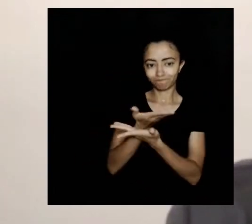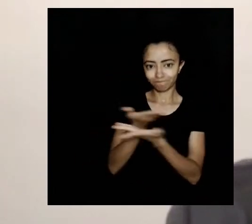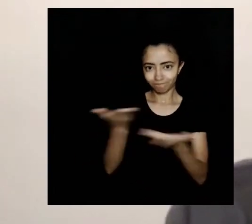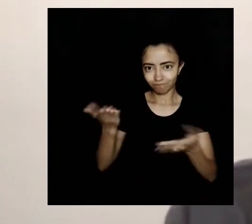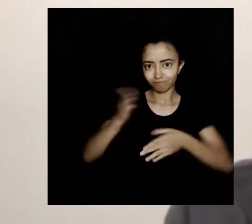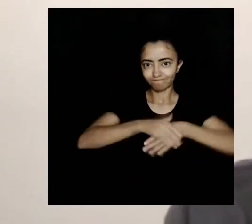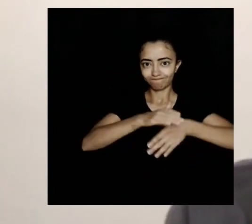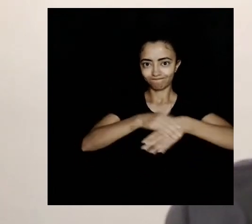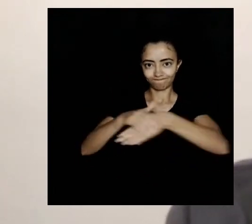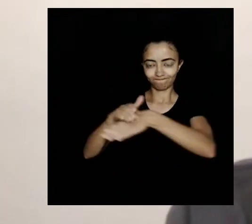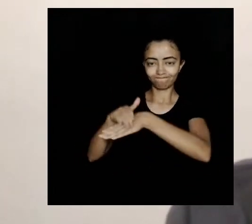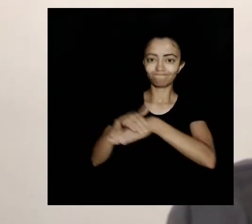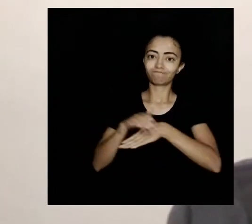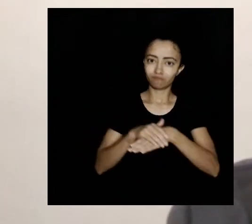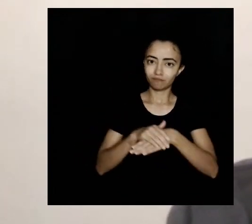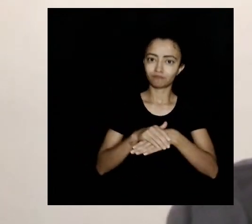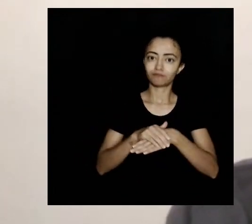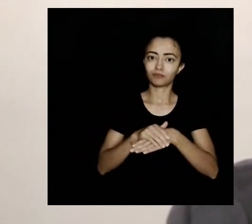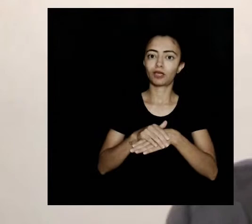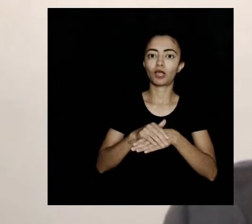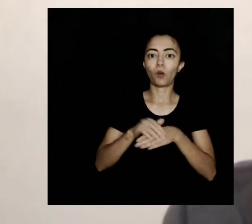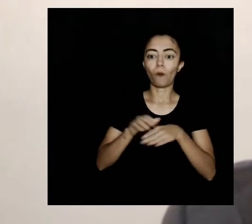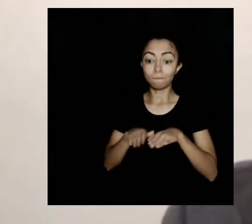out of this